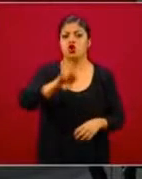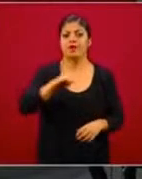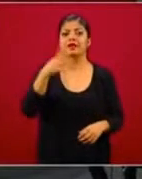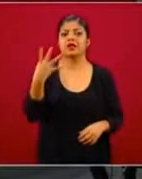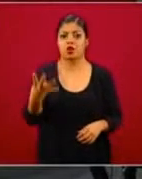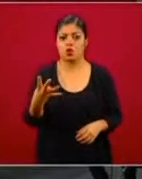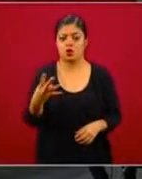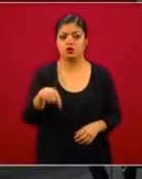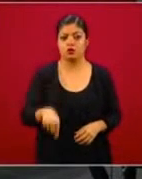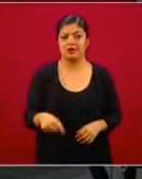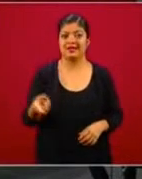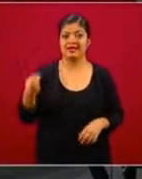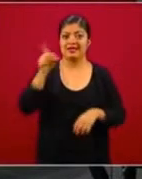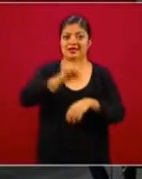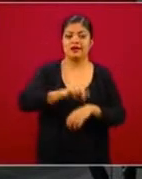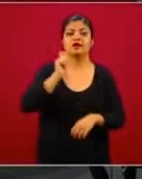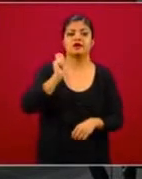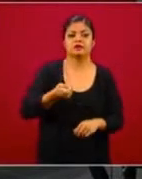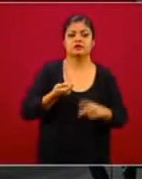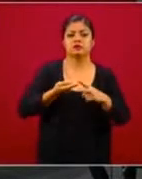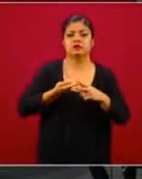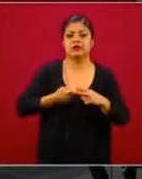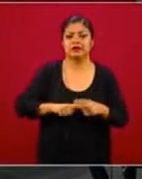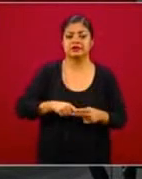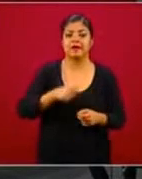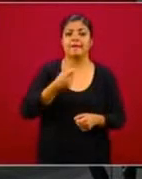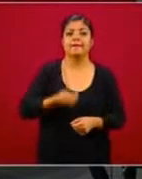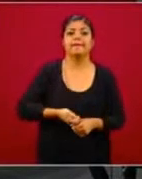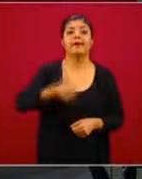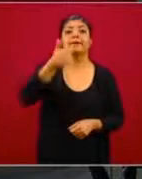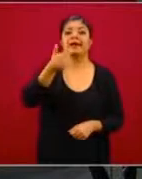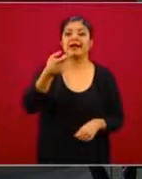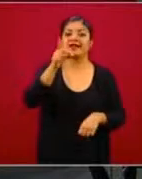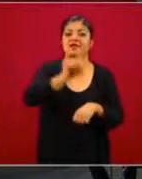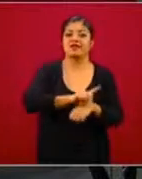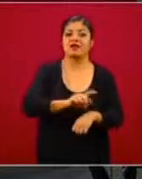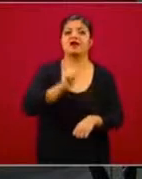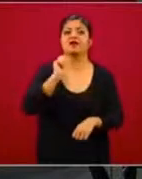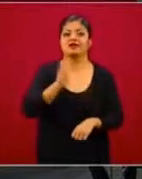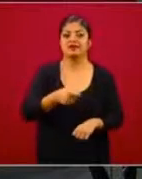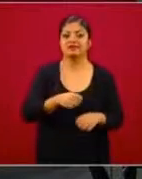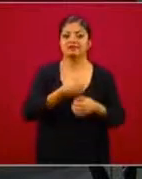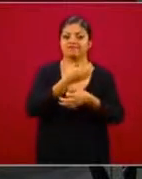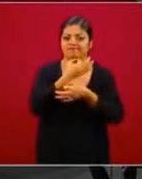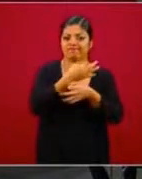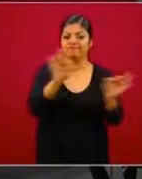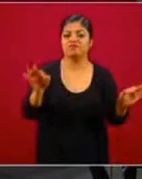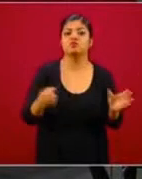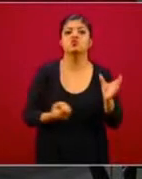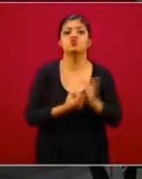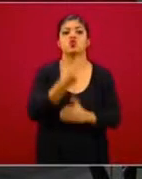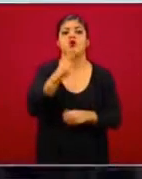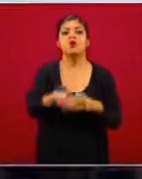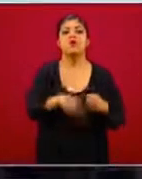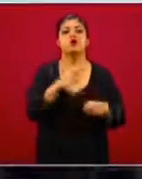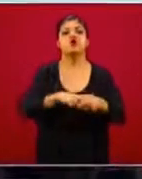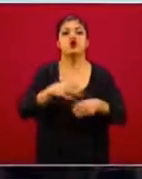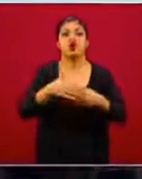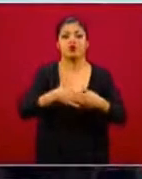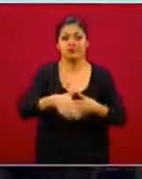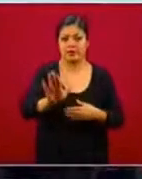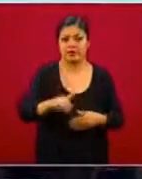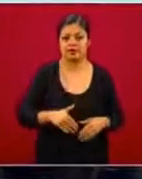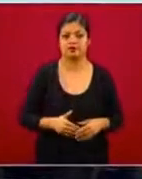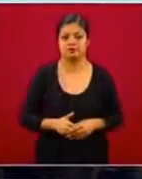We're here in the evening press conference number 44, and today we are beginning the first day of what has been